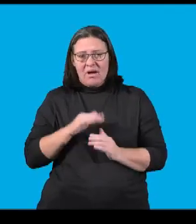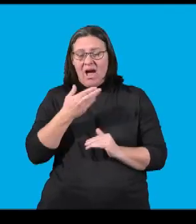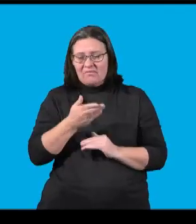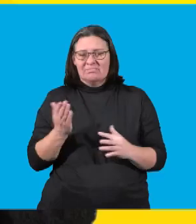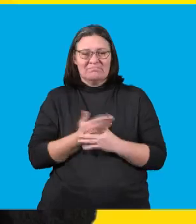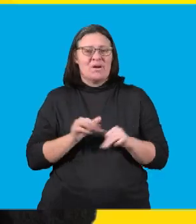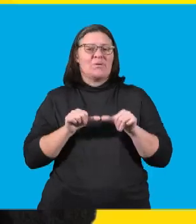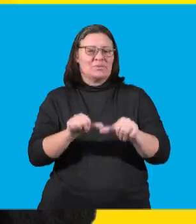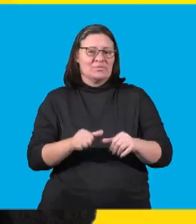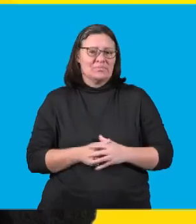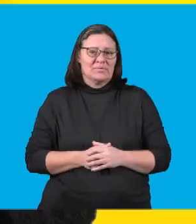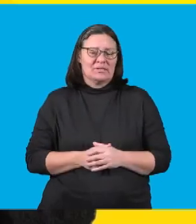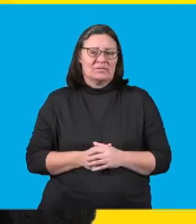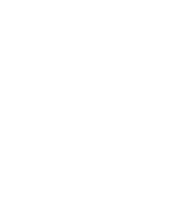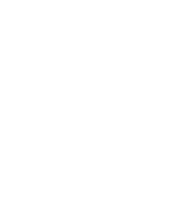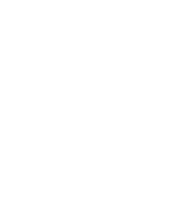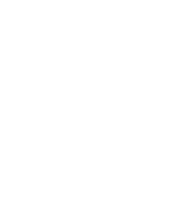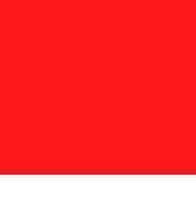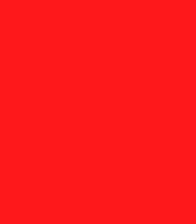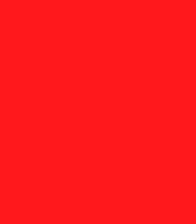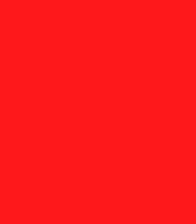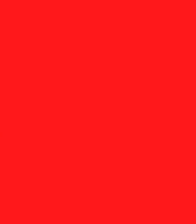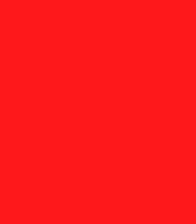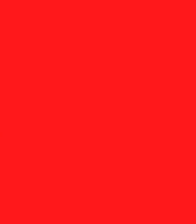And we'll pick that up right after this.